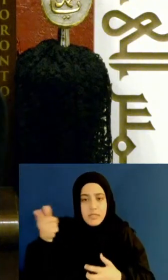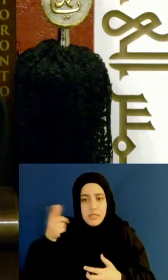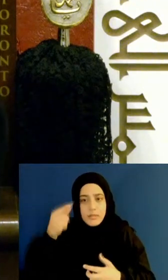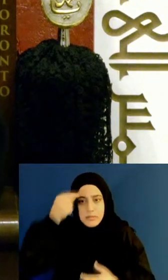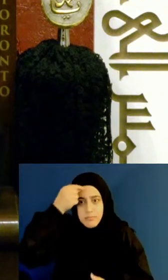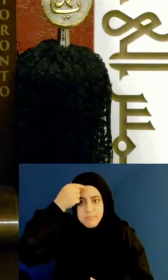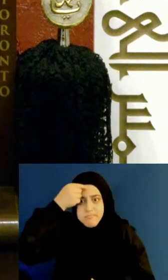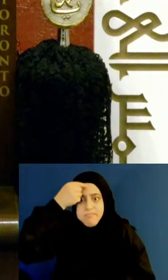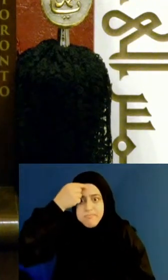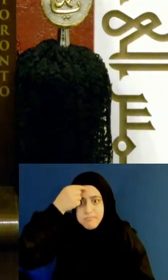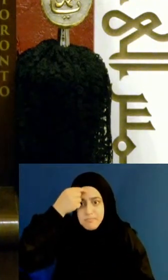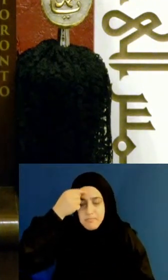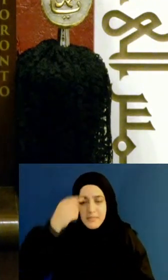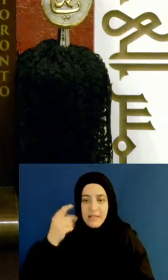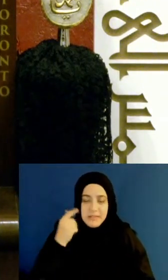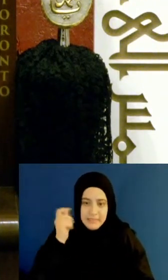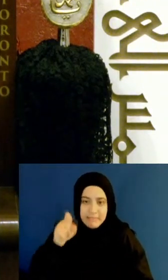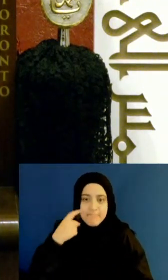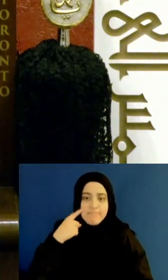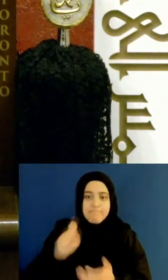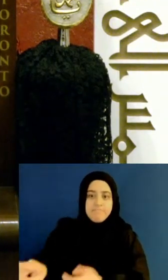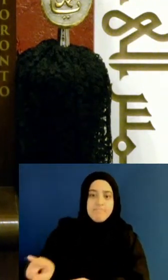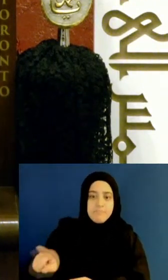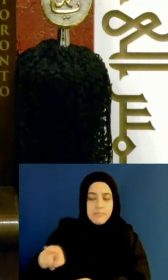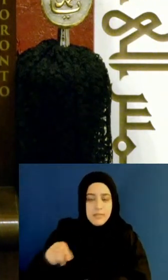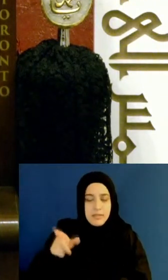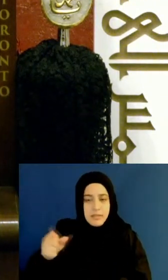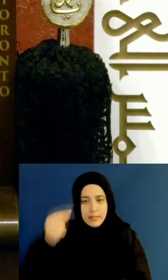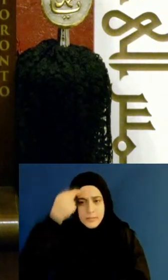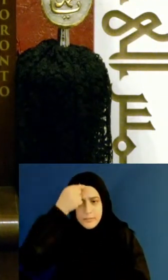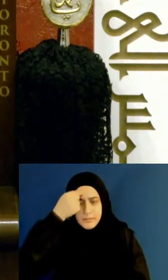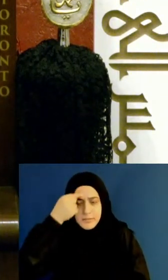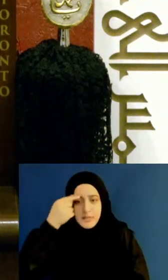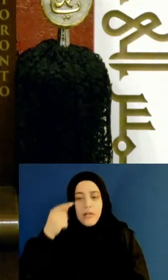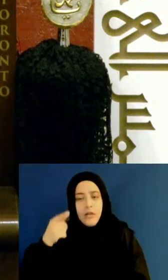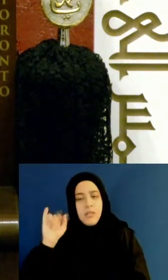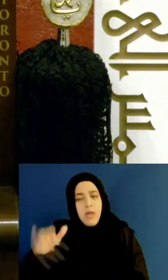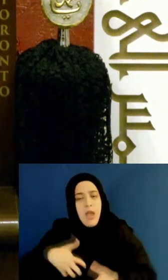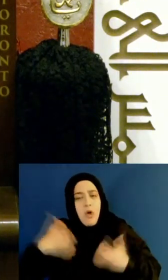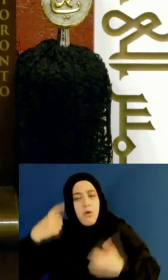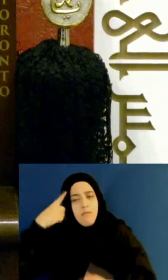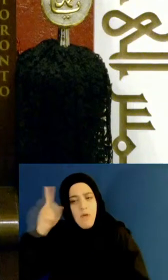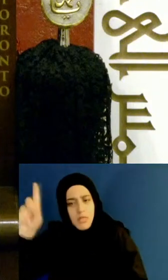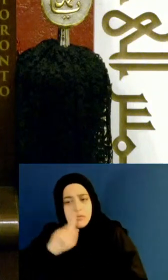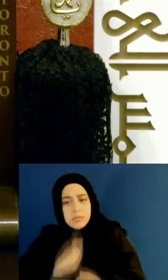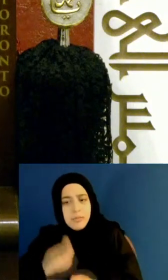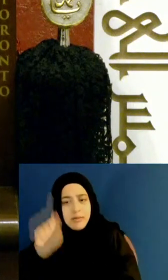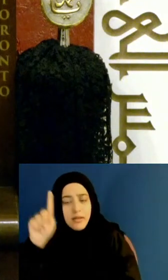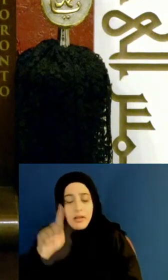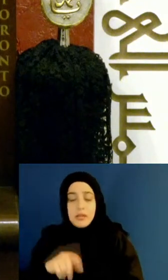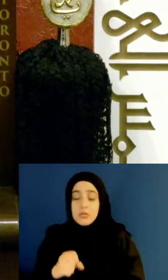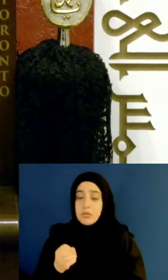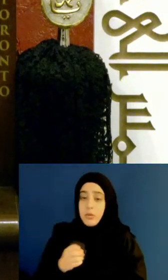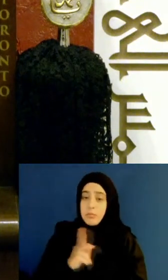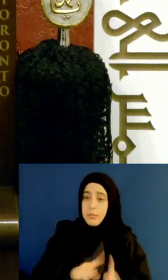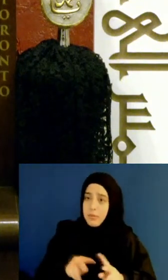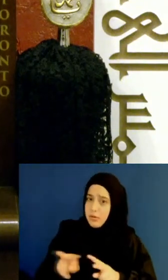way of Allah subhanahu wa ta'ala. And they noticed this, they said, Ya Rasulullah, shufu,